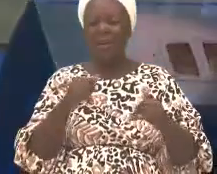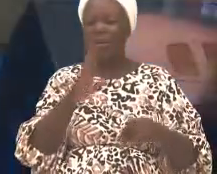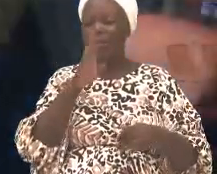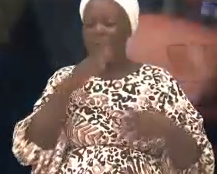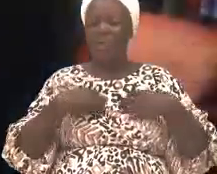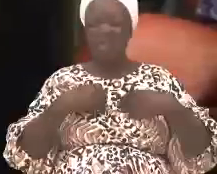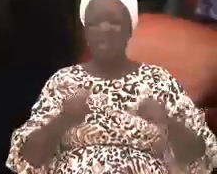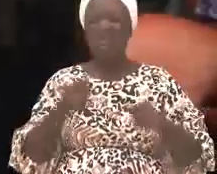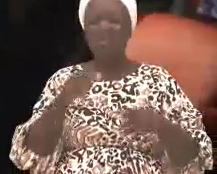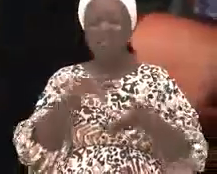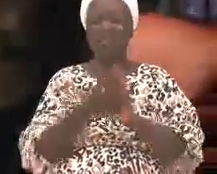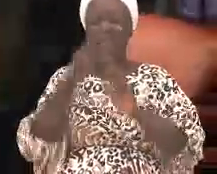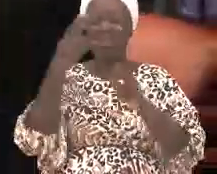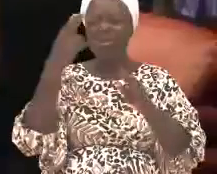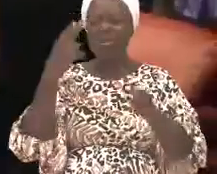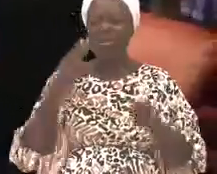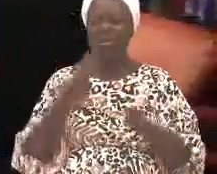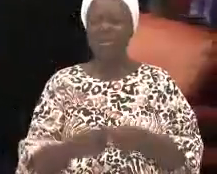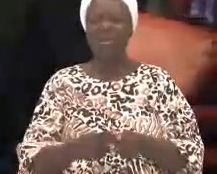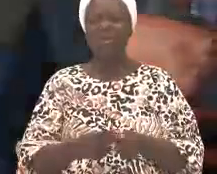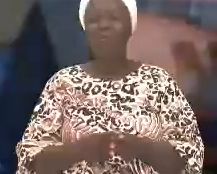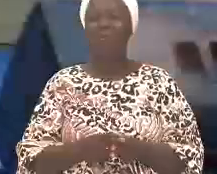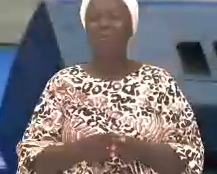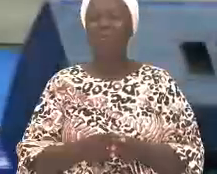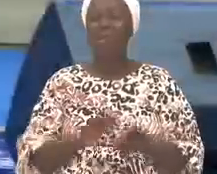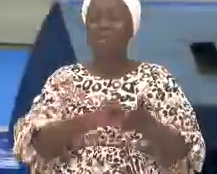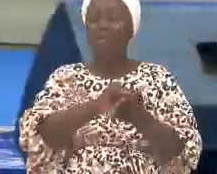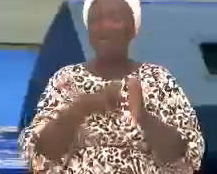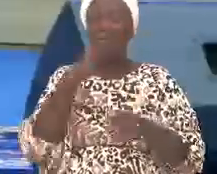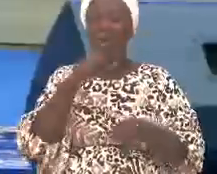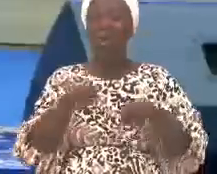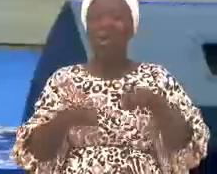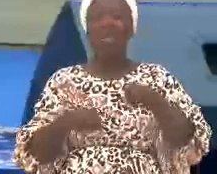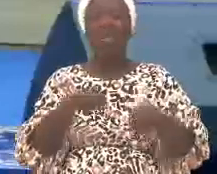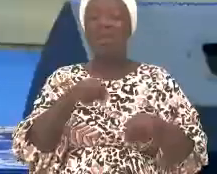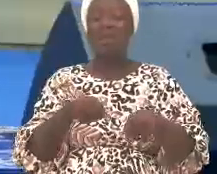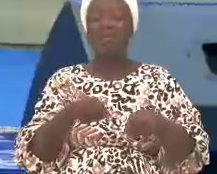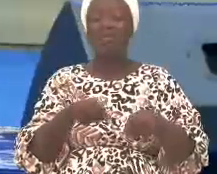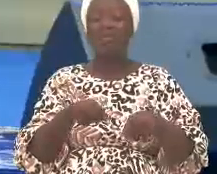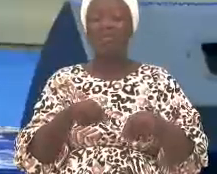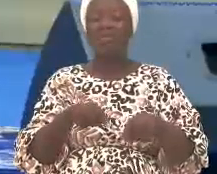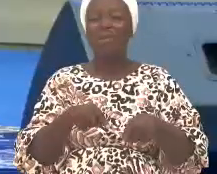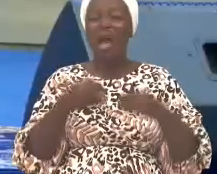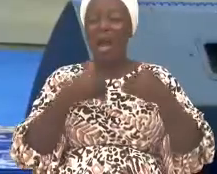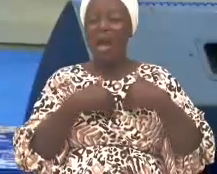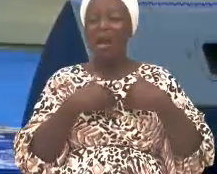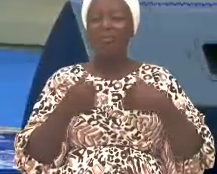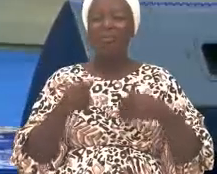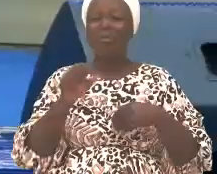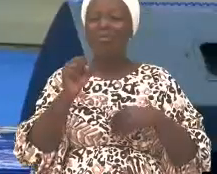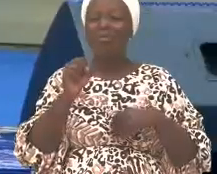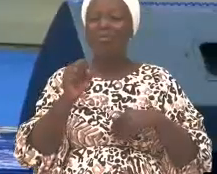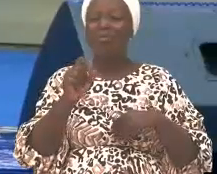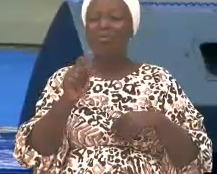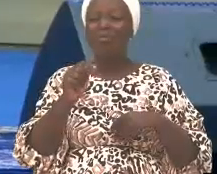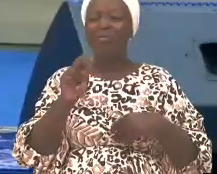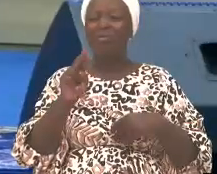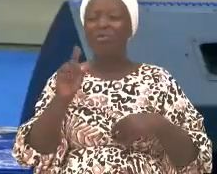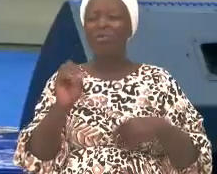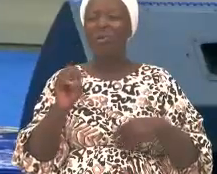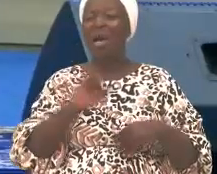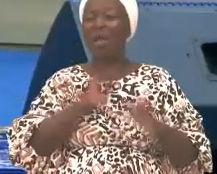Jesus' name. Those who are lame, paralyzed, having stroke, I pray that the